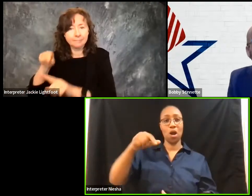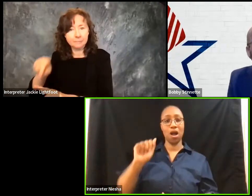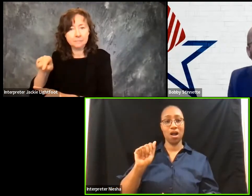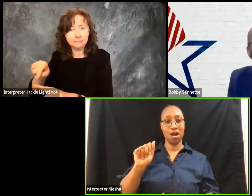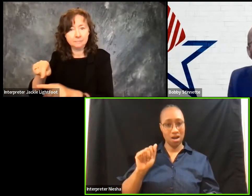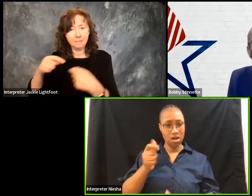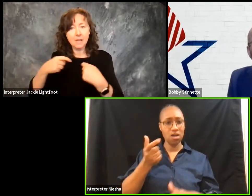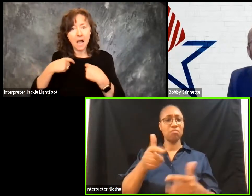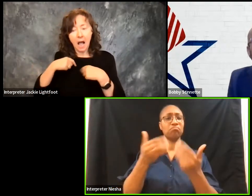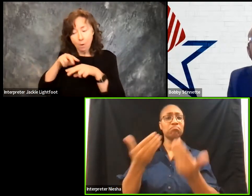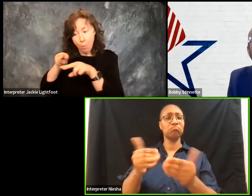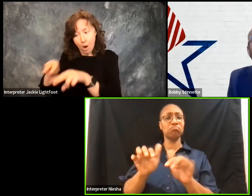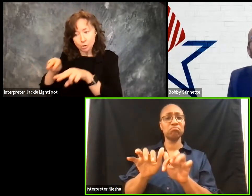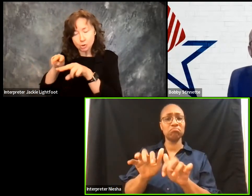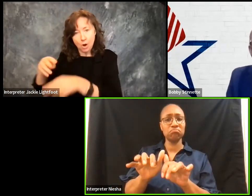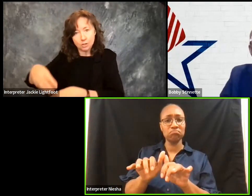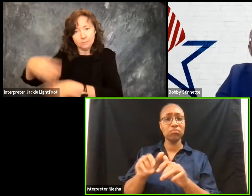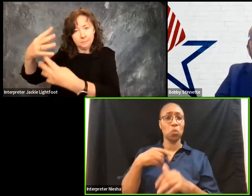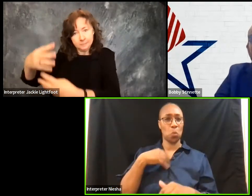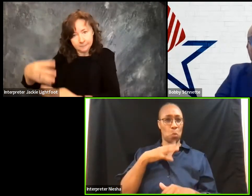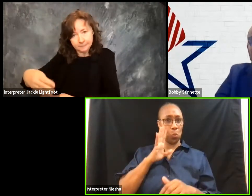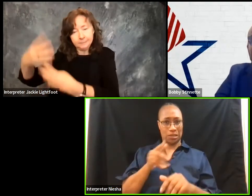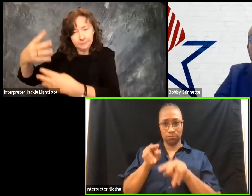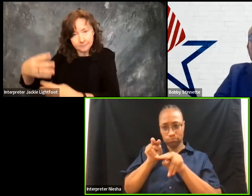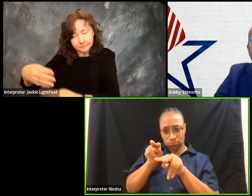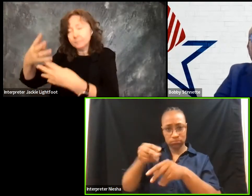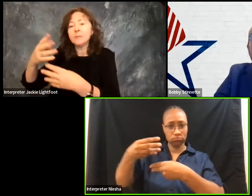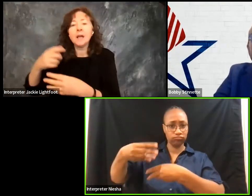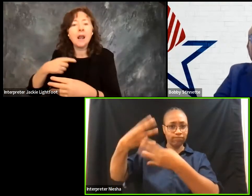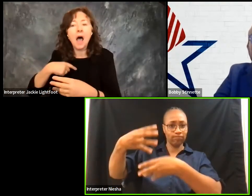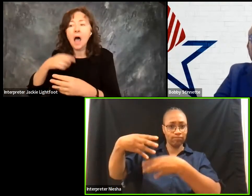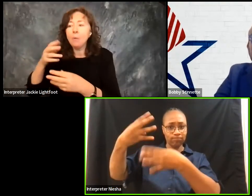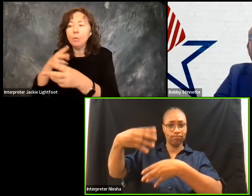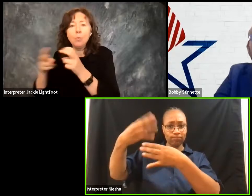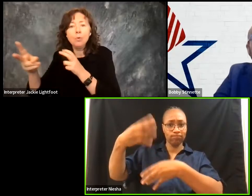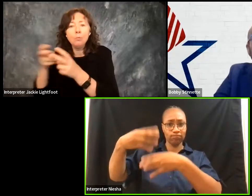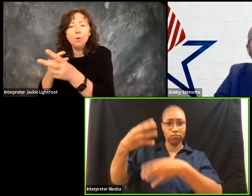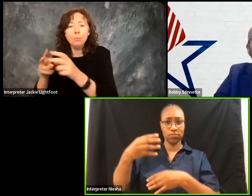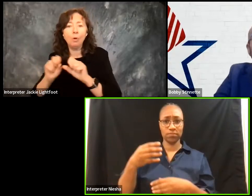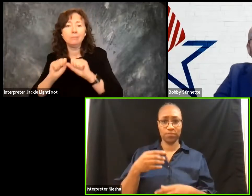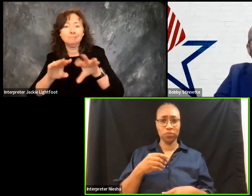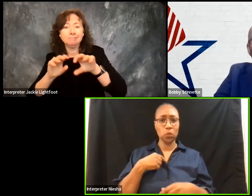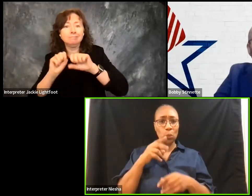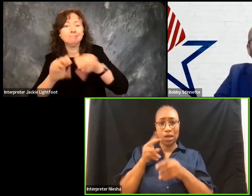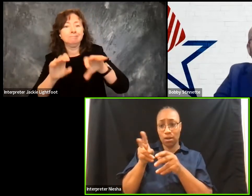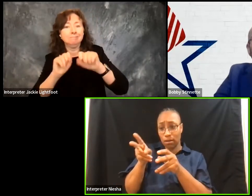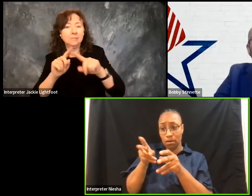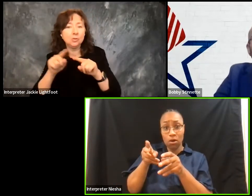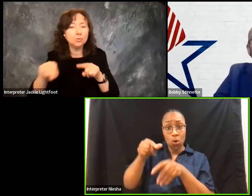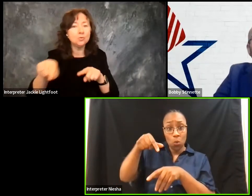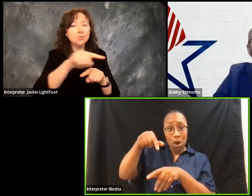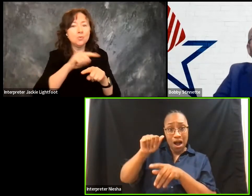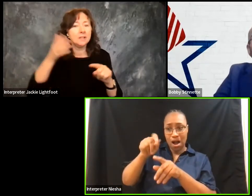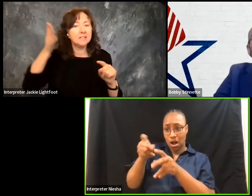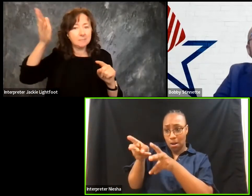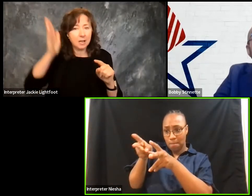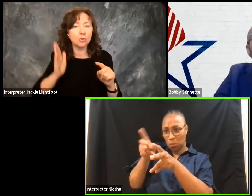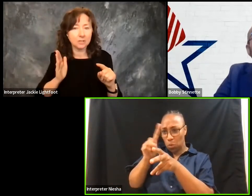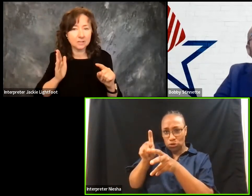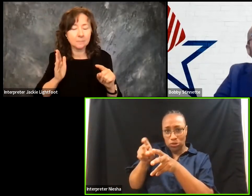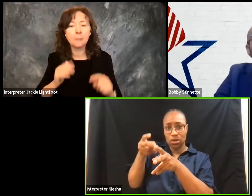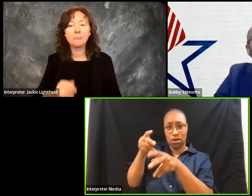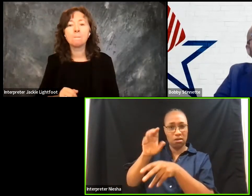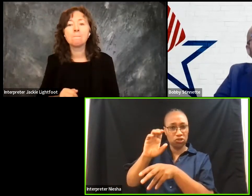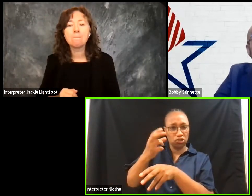be monitoring the Q&A and will pose as many of your questions to the speakers that we have time for. Now, we will